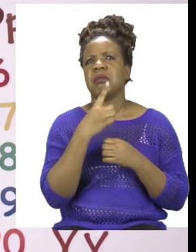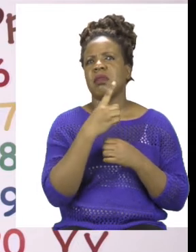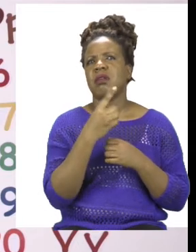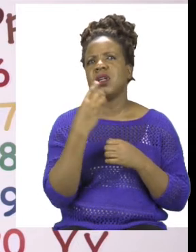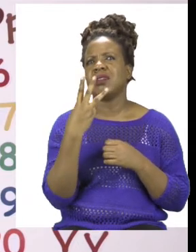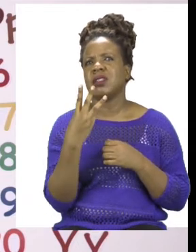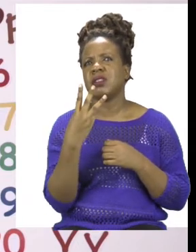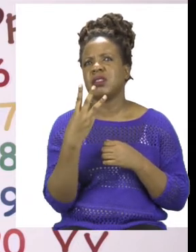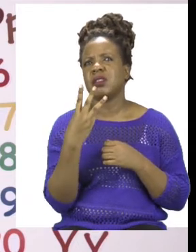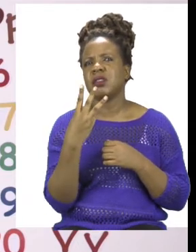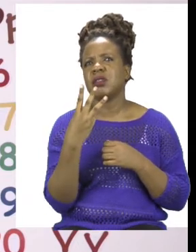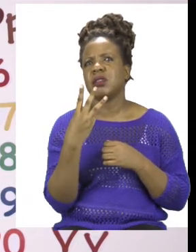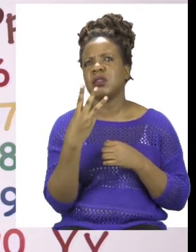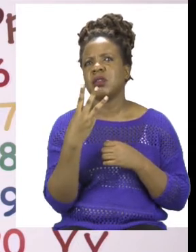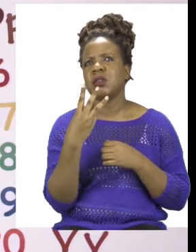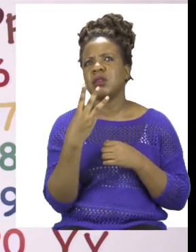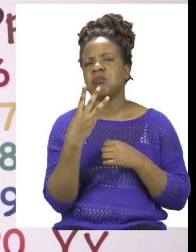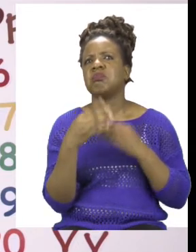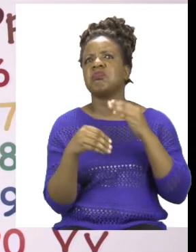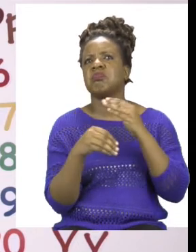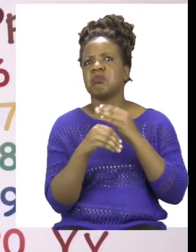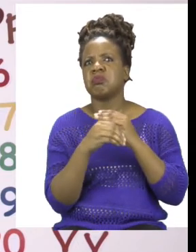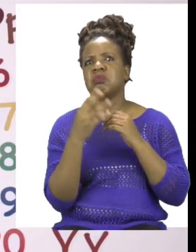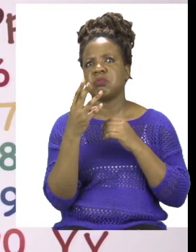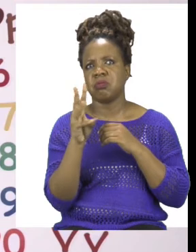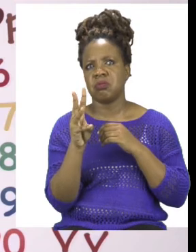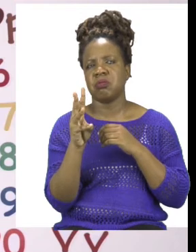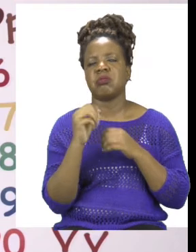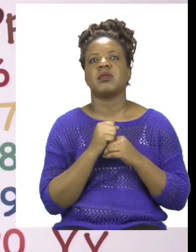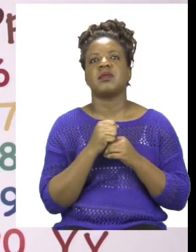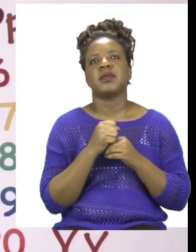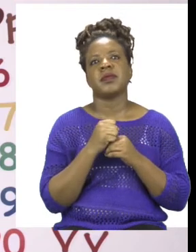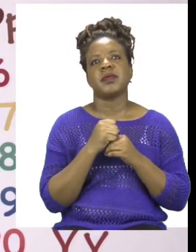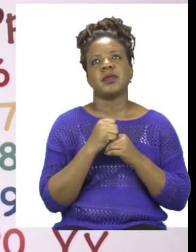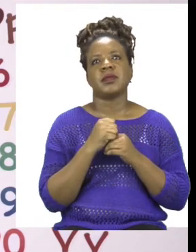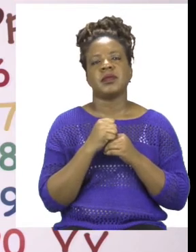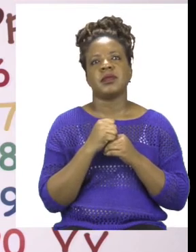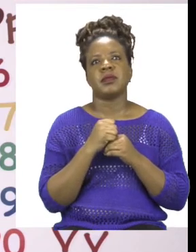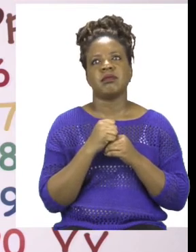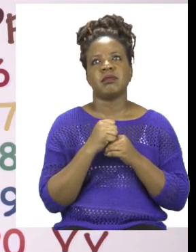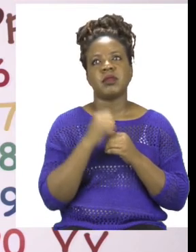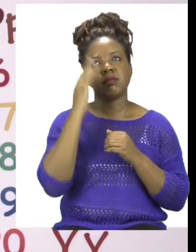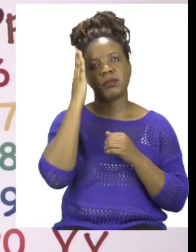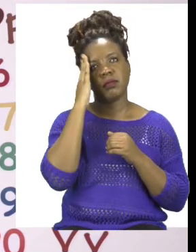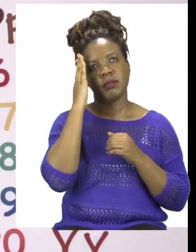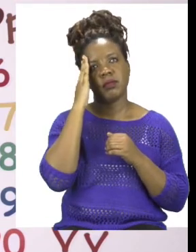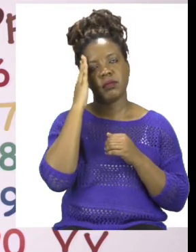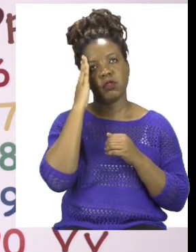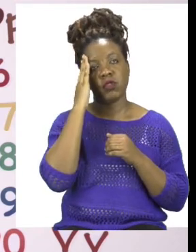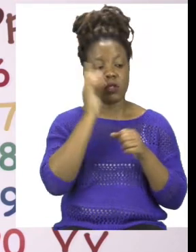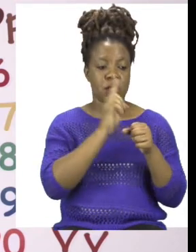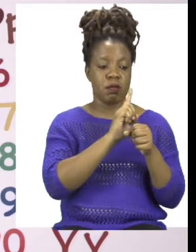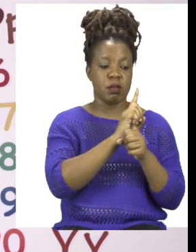say 13 plus 6. That way we'll know what the